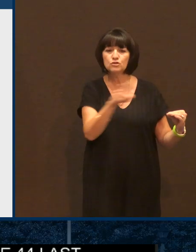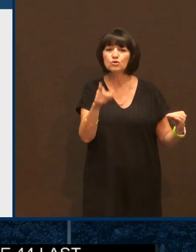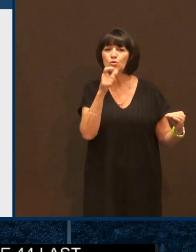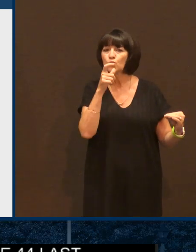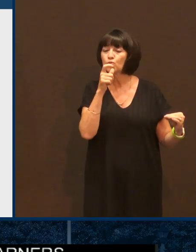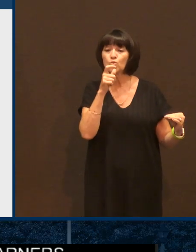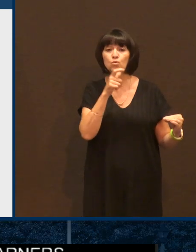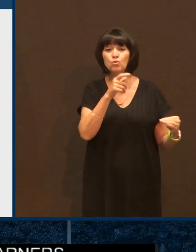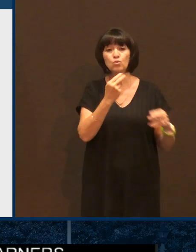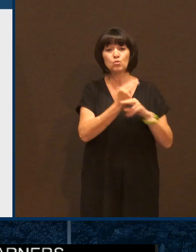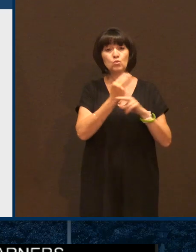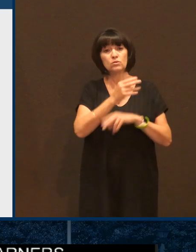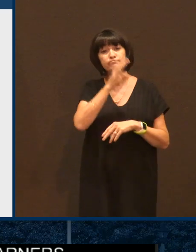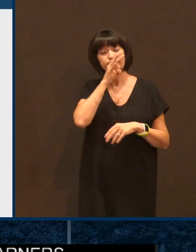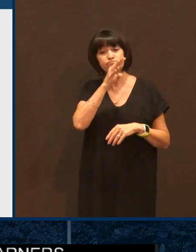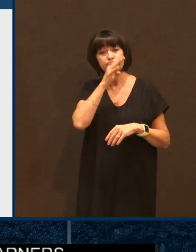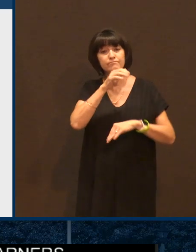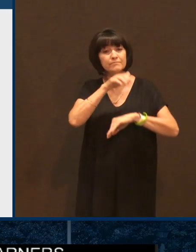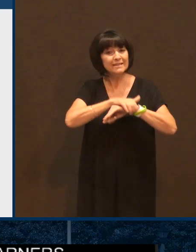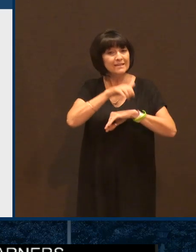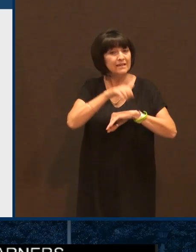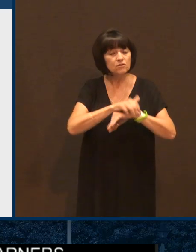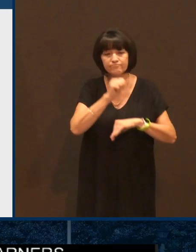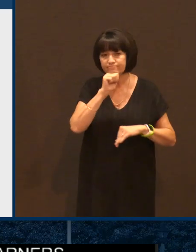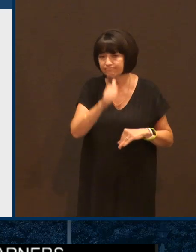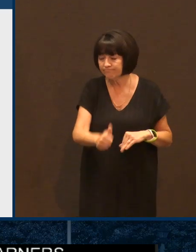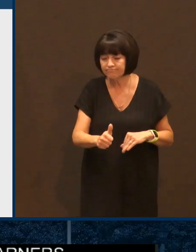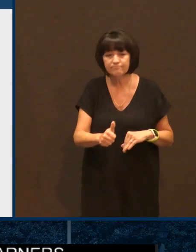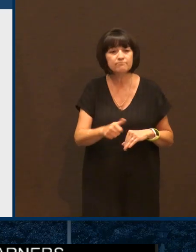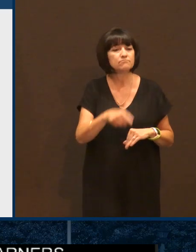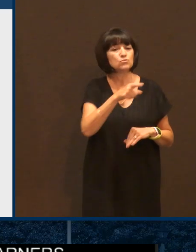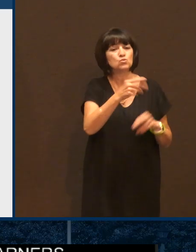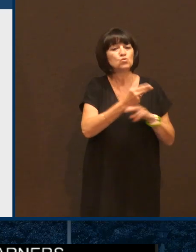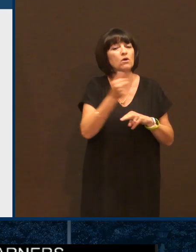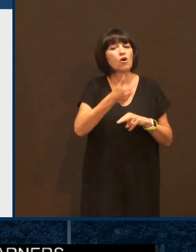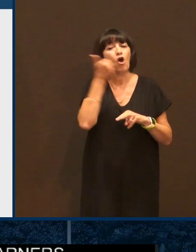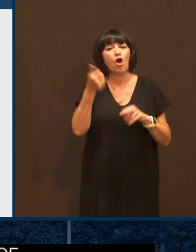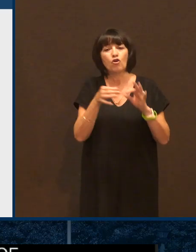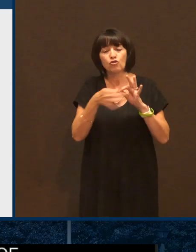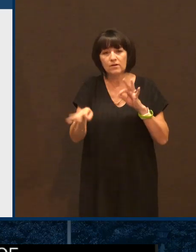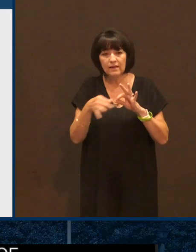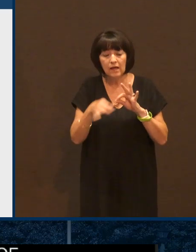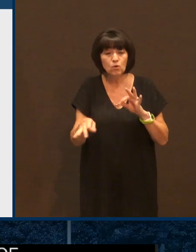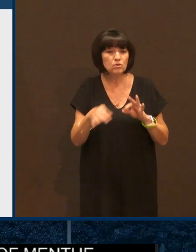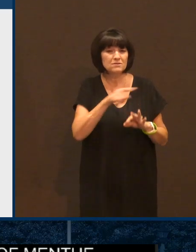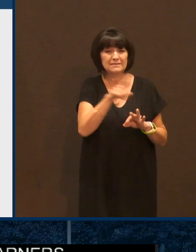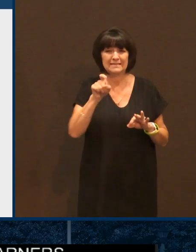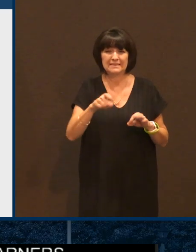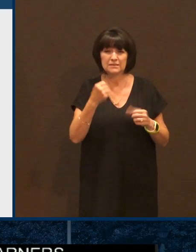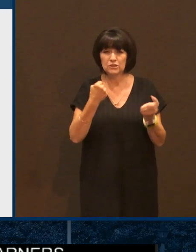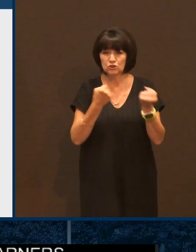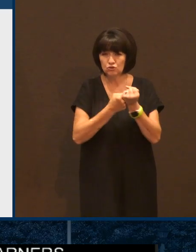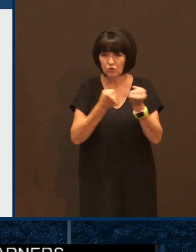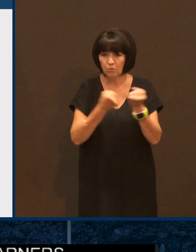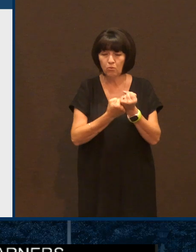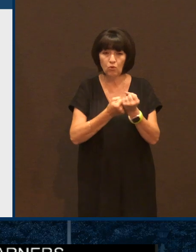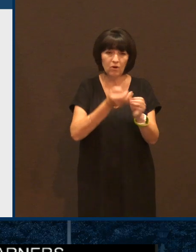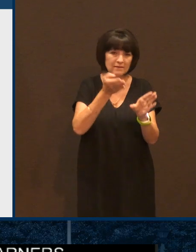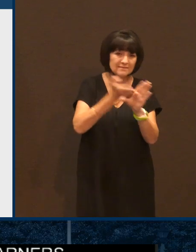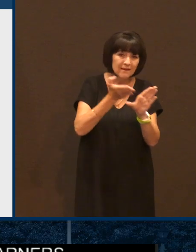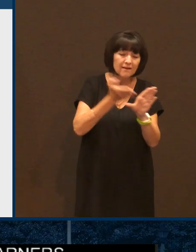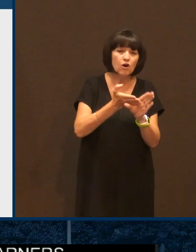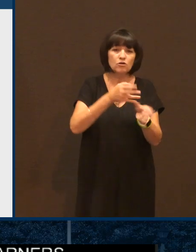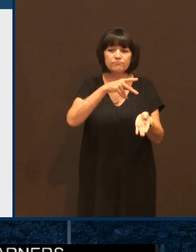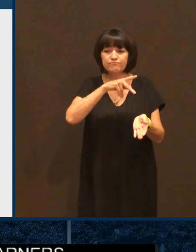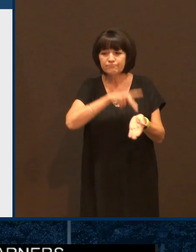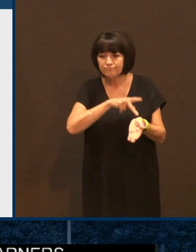realm of mental health, social workers, school psychologists, the social and emotional support people that we